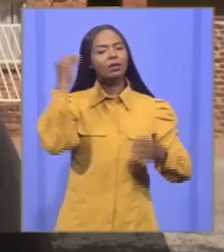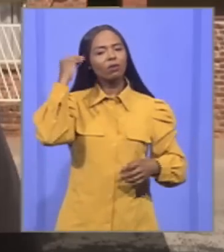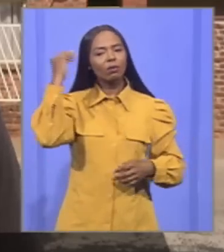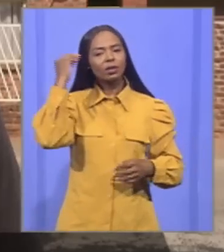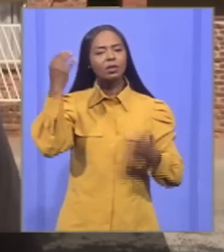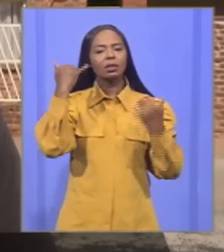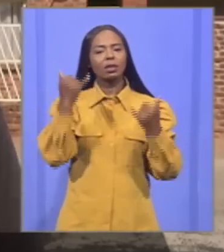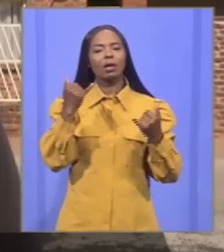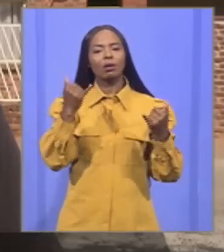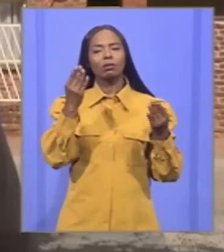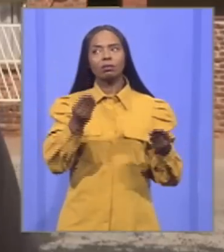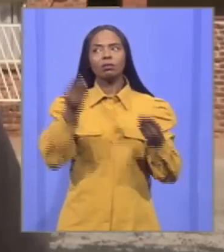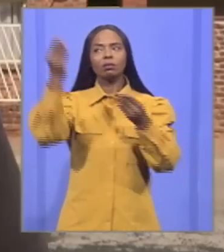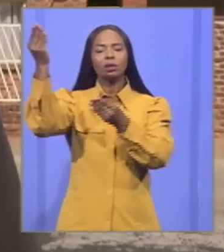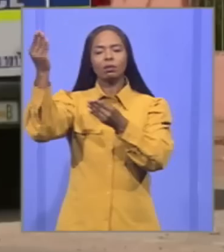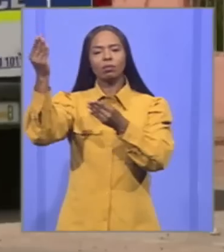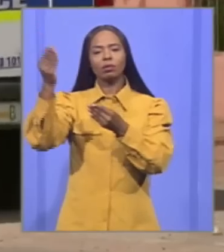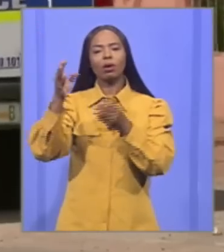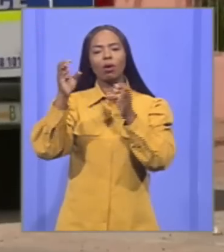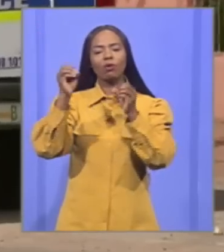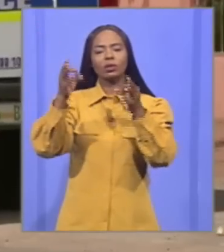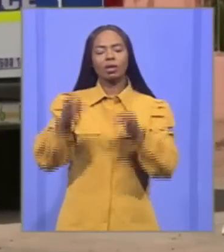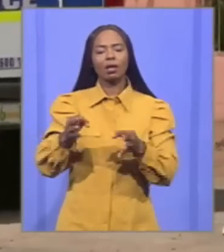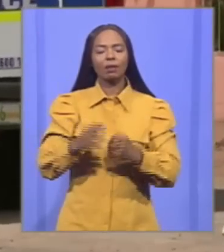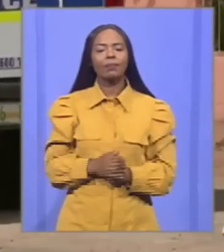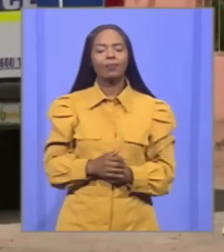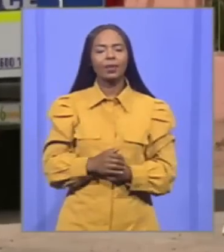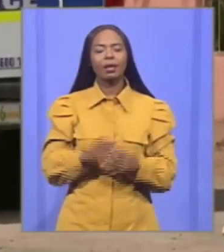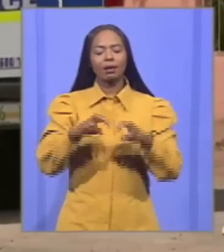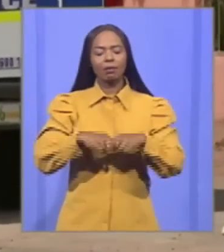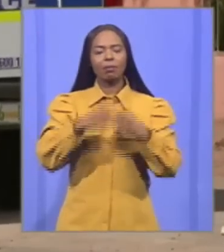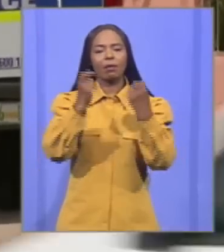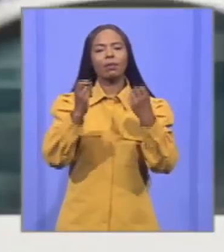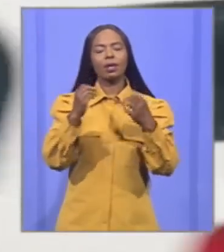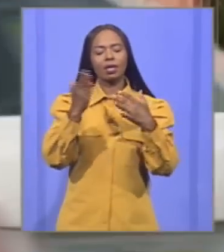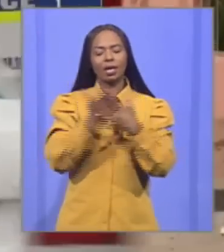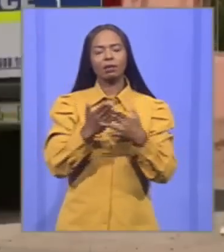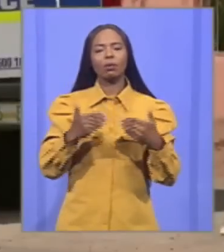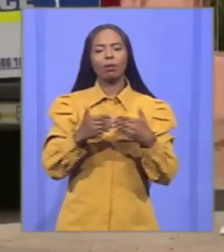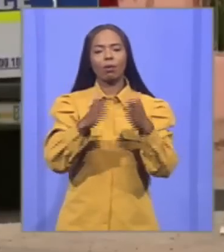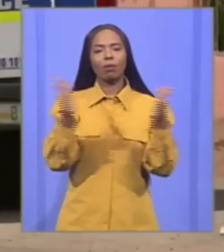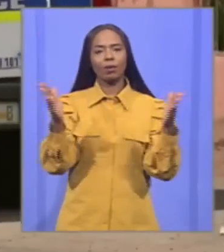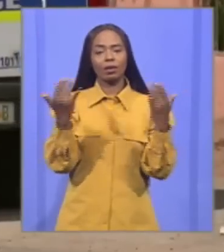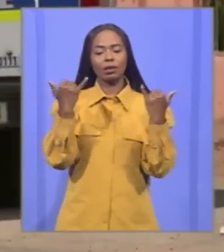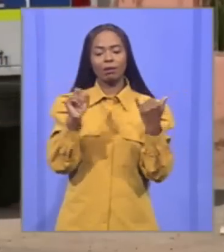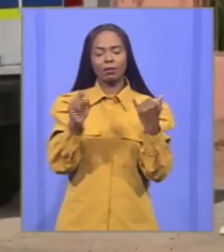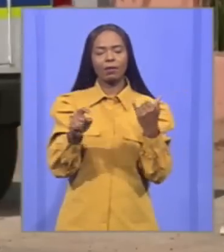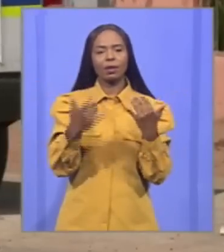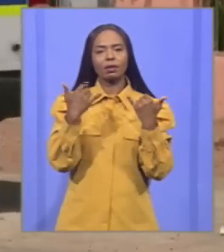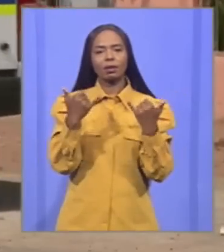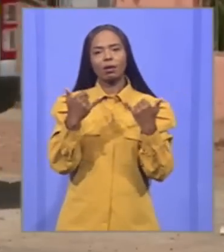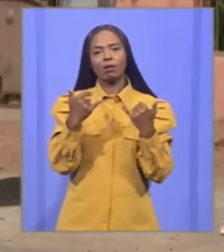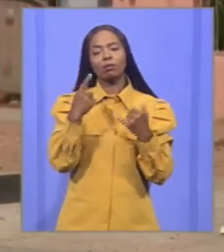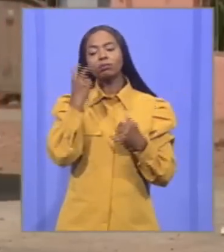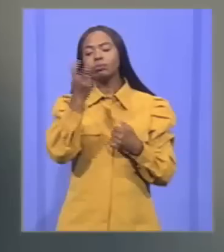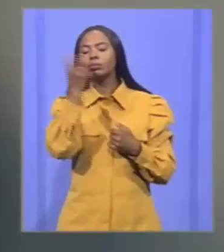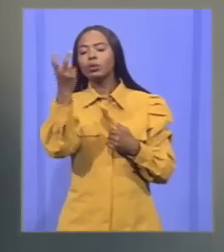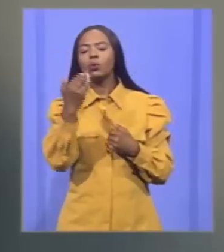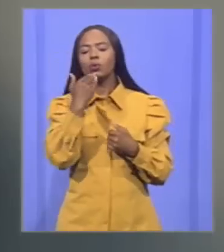ka e submitela to the officials. Nyeo ya peto e butswe mme sepolesa se hlalosa ha se le mohlaleng wa baetsi ba ketso